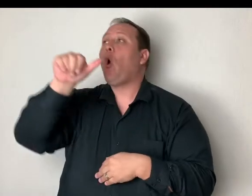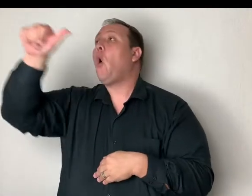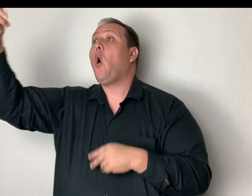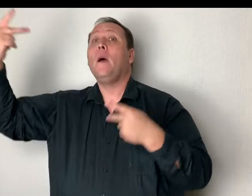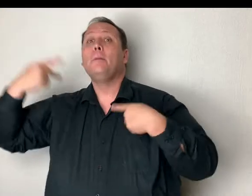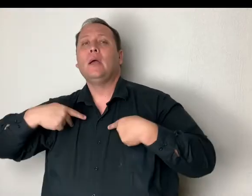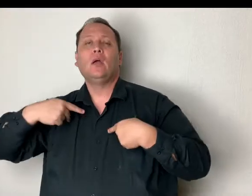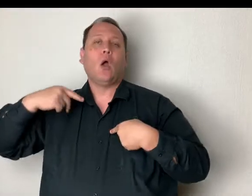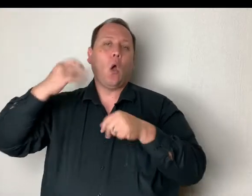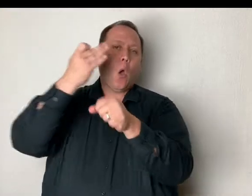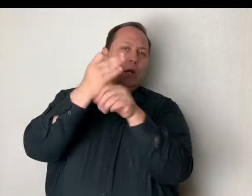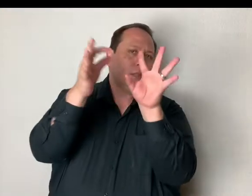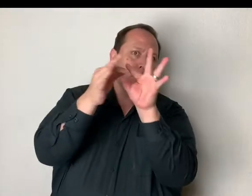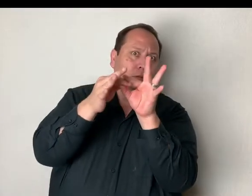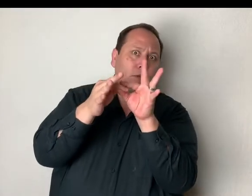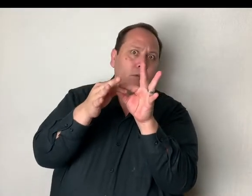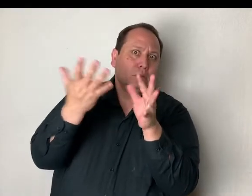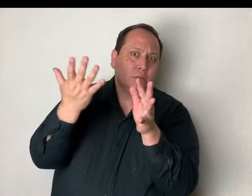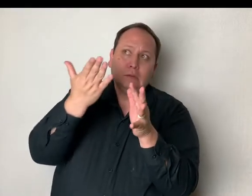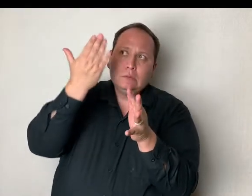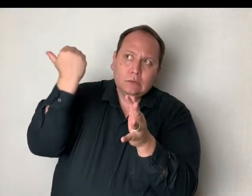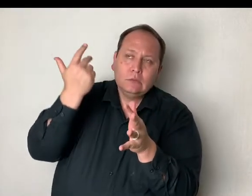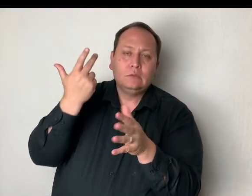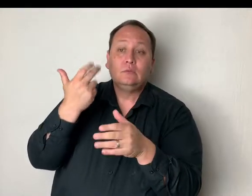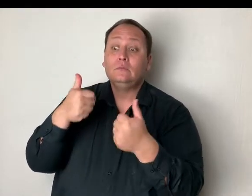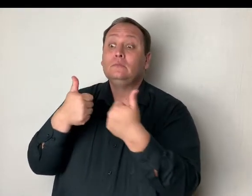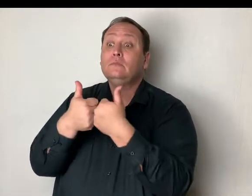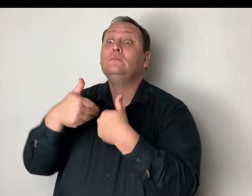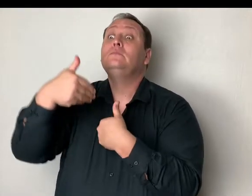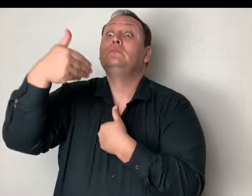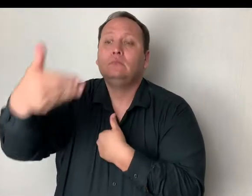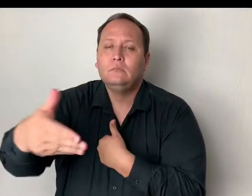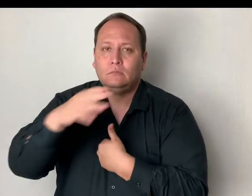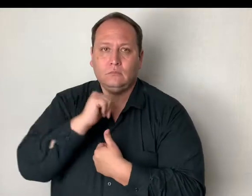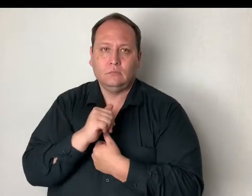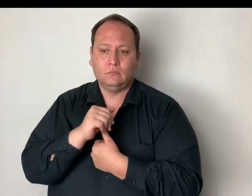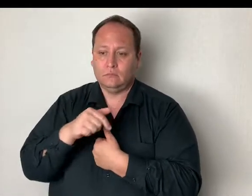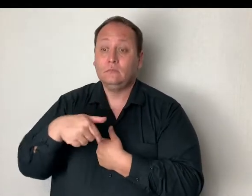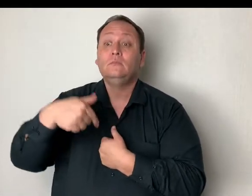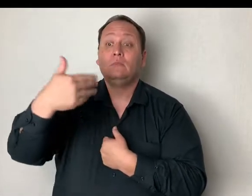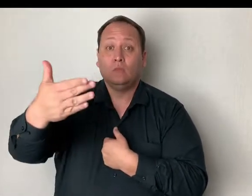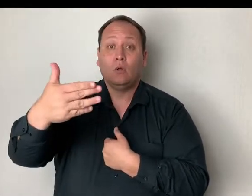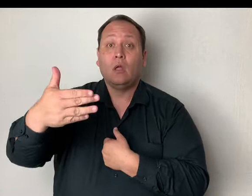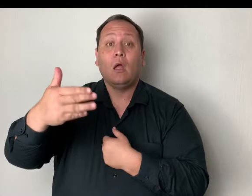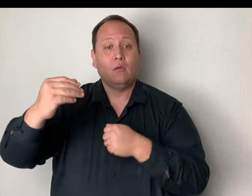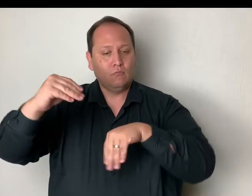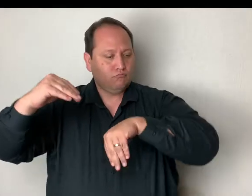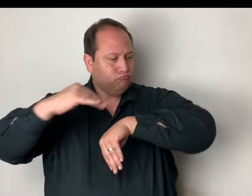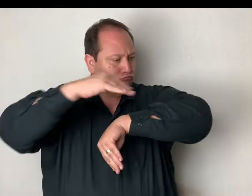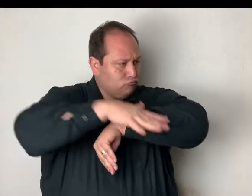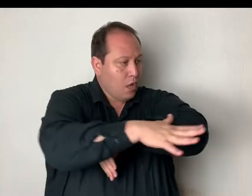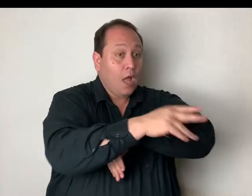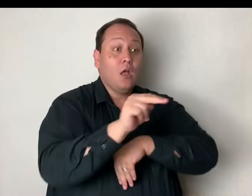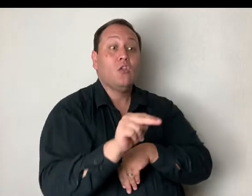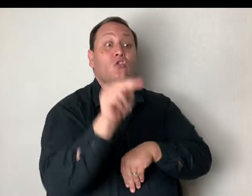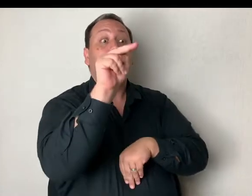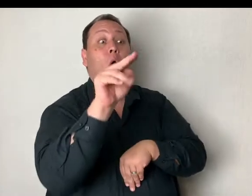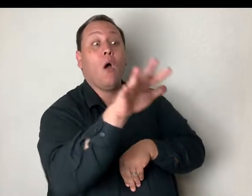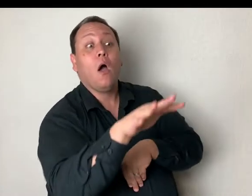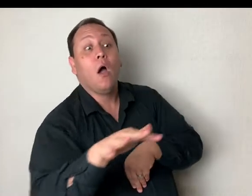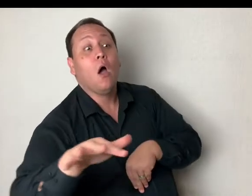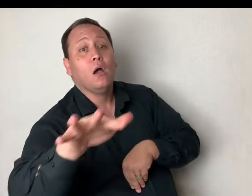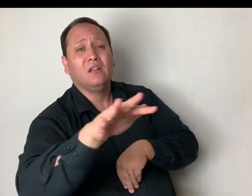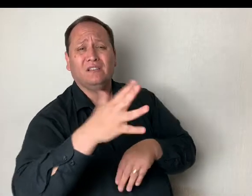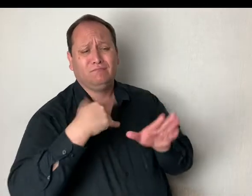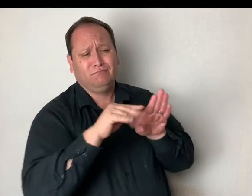be. Here's the border running across here along into the ocean. On the north side, there's a large estuary